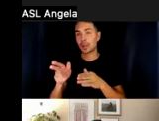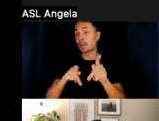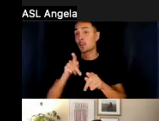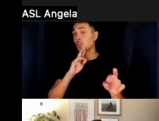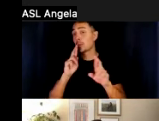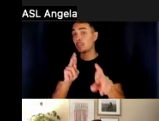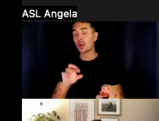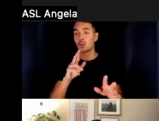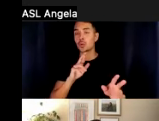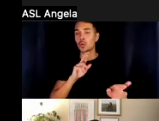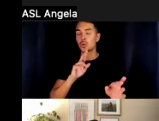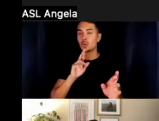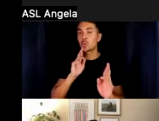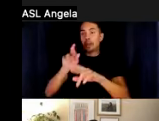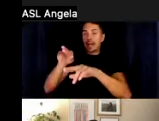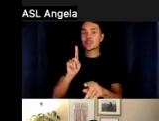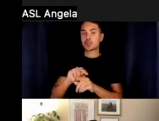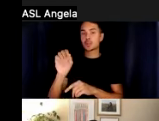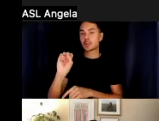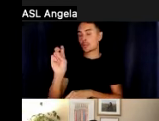or react to sexual violence,